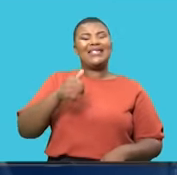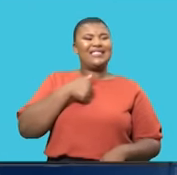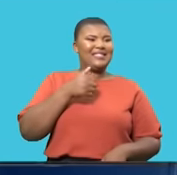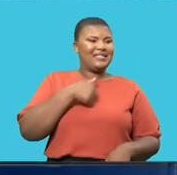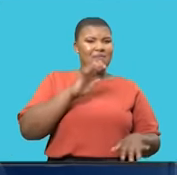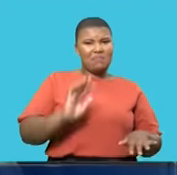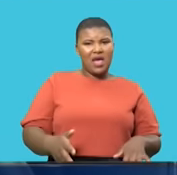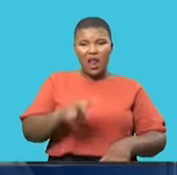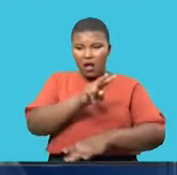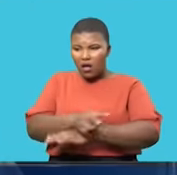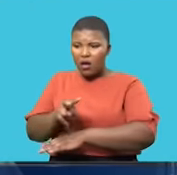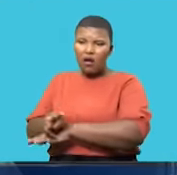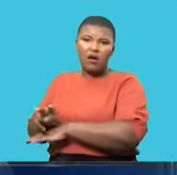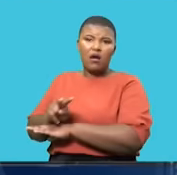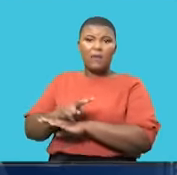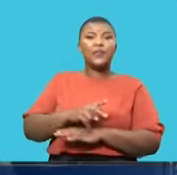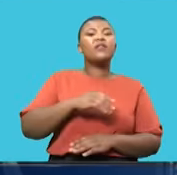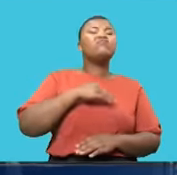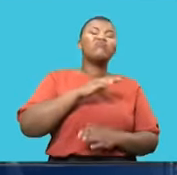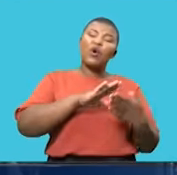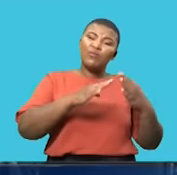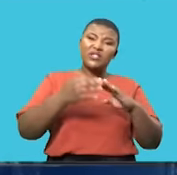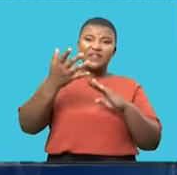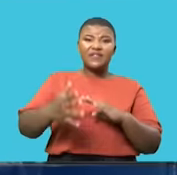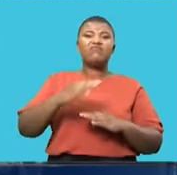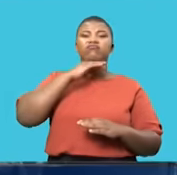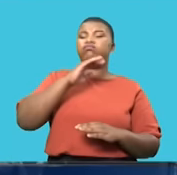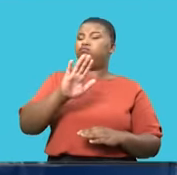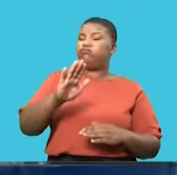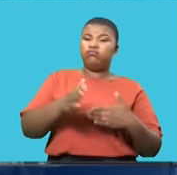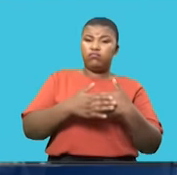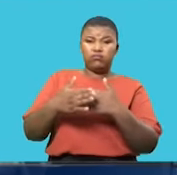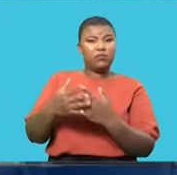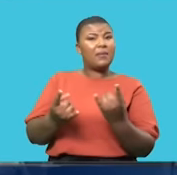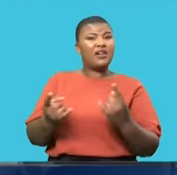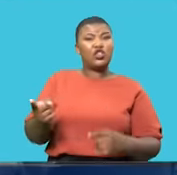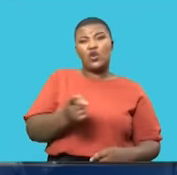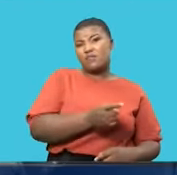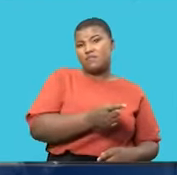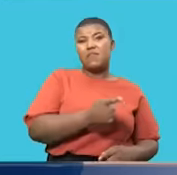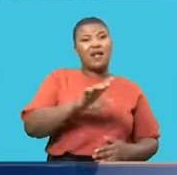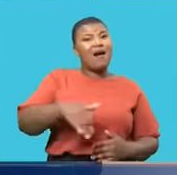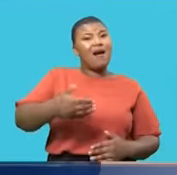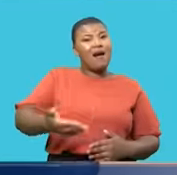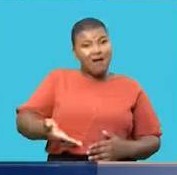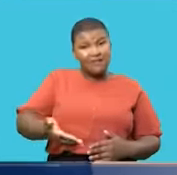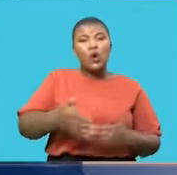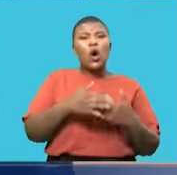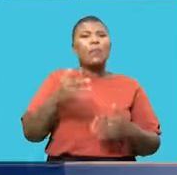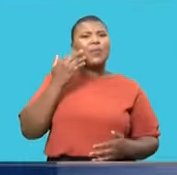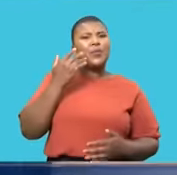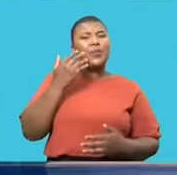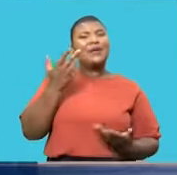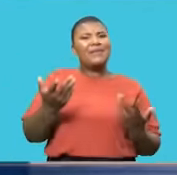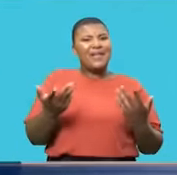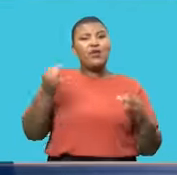stood up and saying enough is enough. So la maspaza shop finally avalwe up until